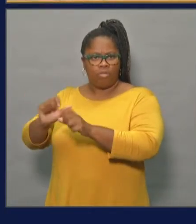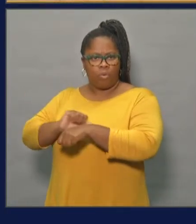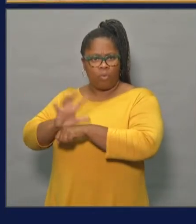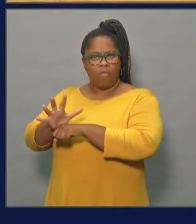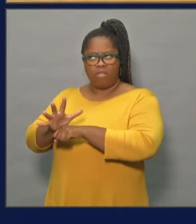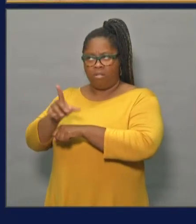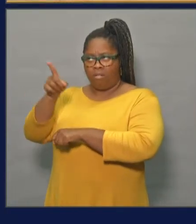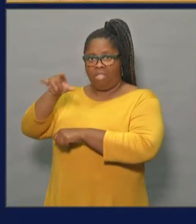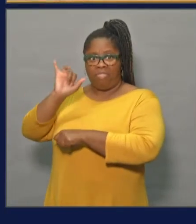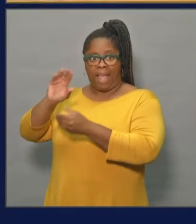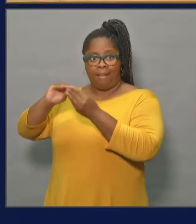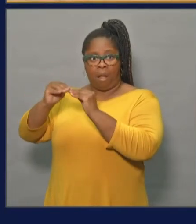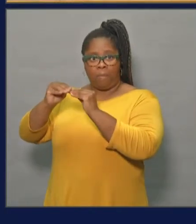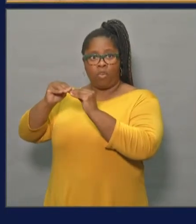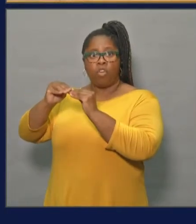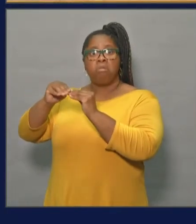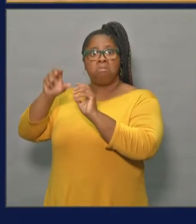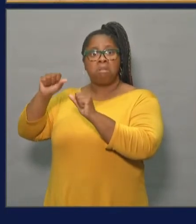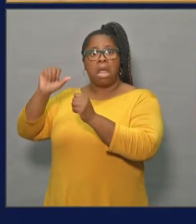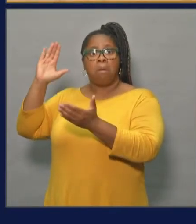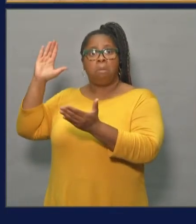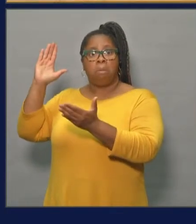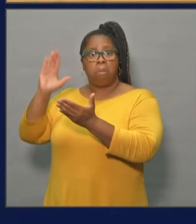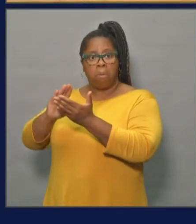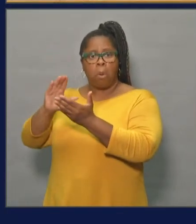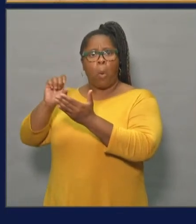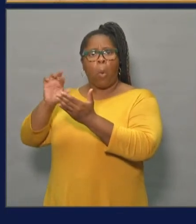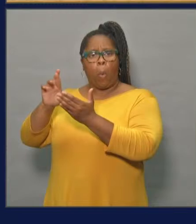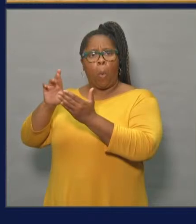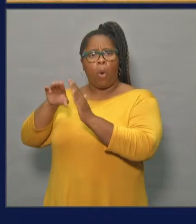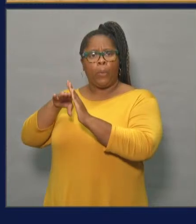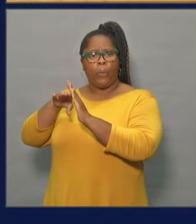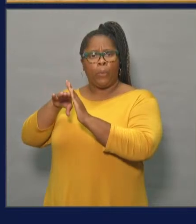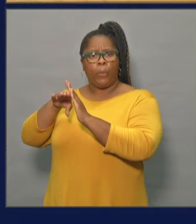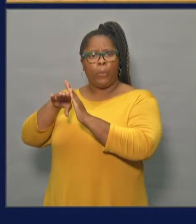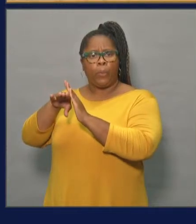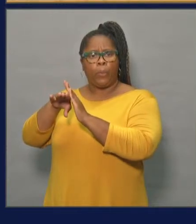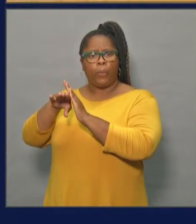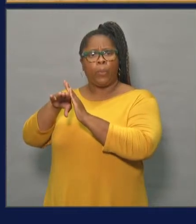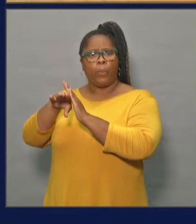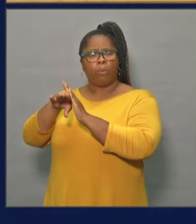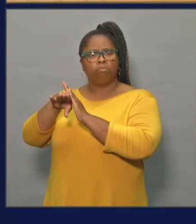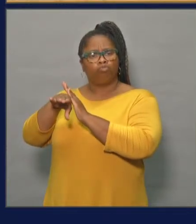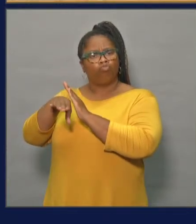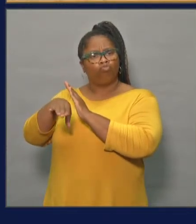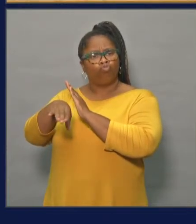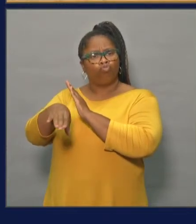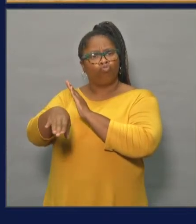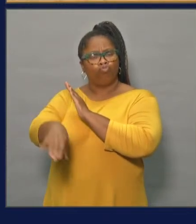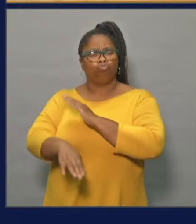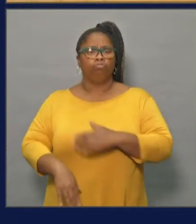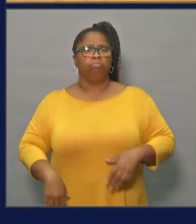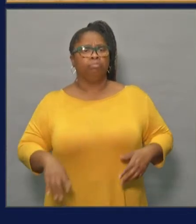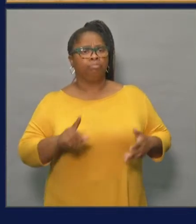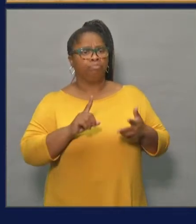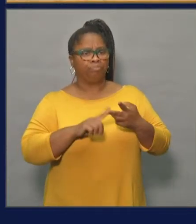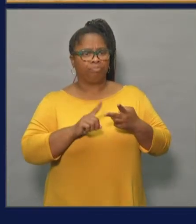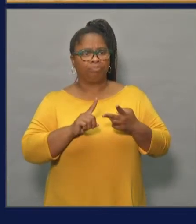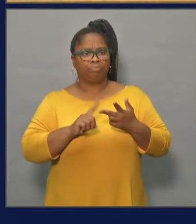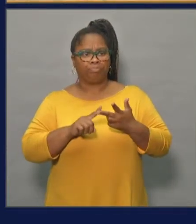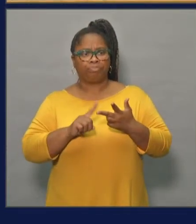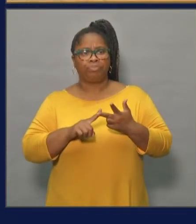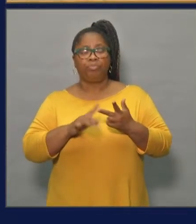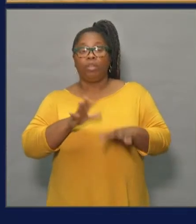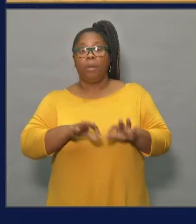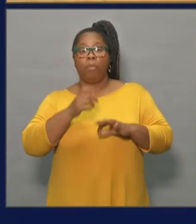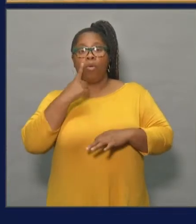to decrease or remain stable. Another important need for us is to continue our efforts to protect those who are residing